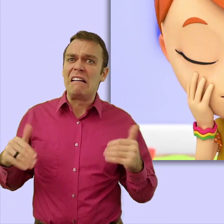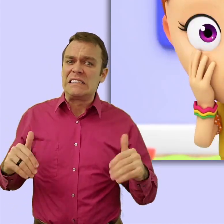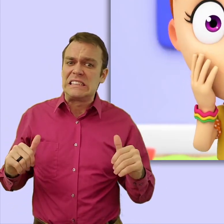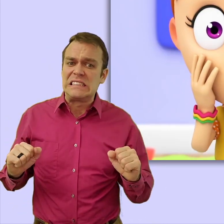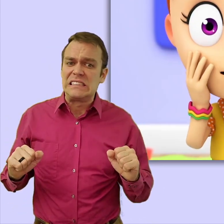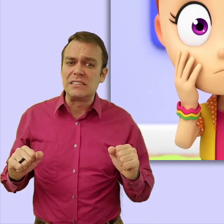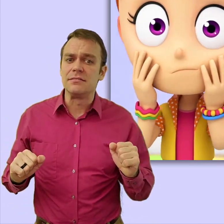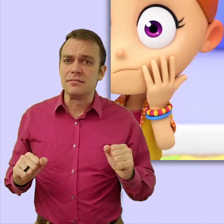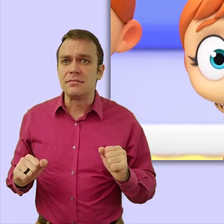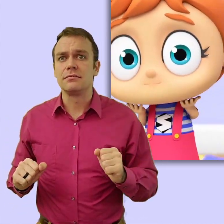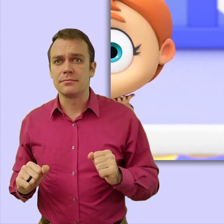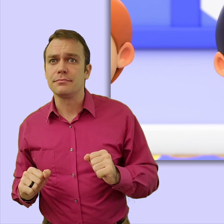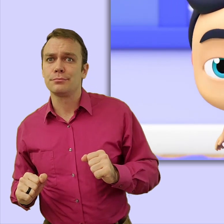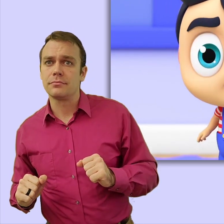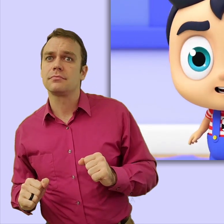Oh no!